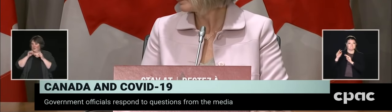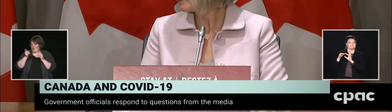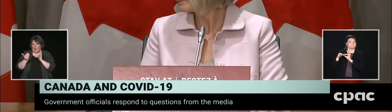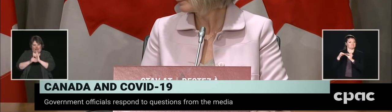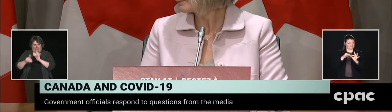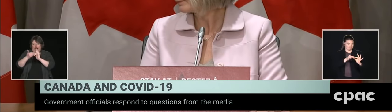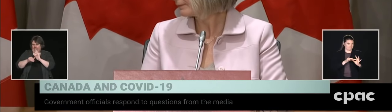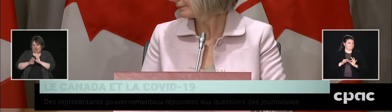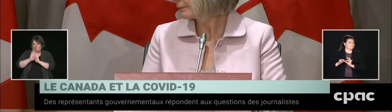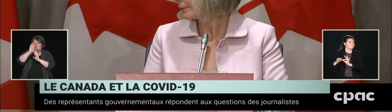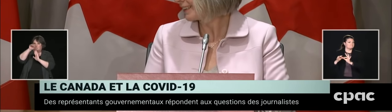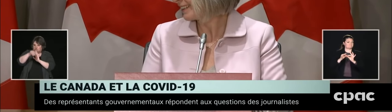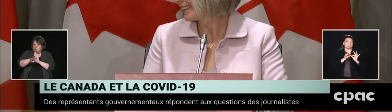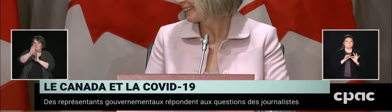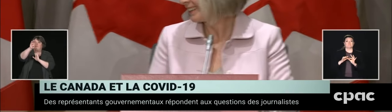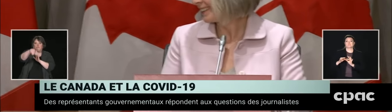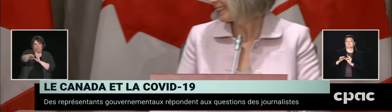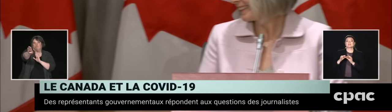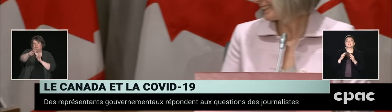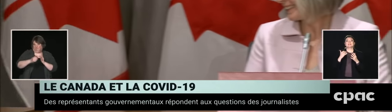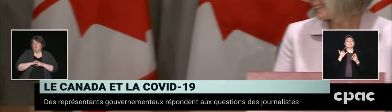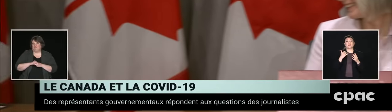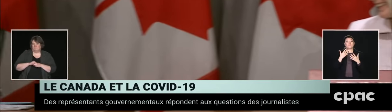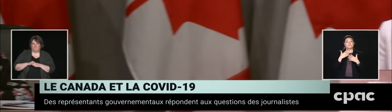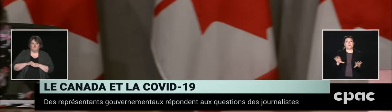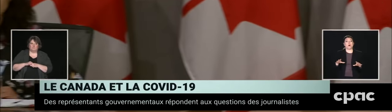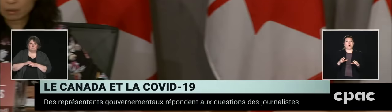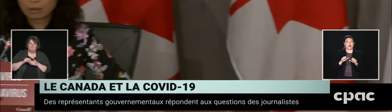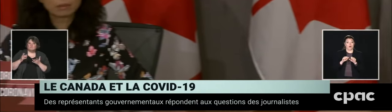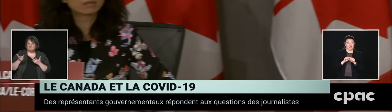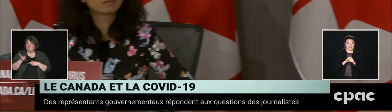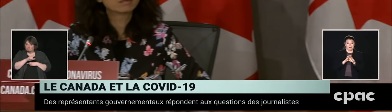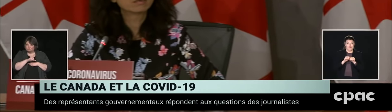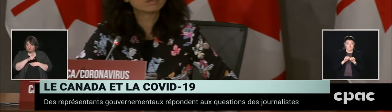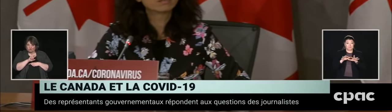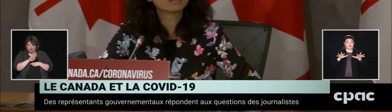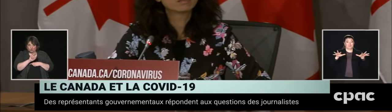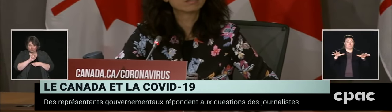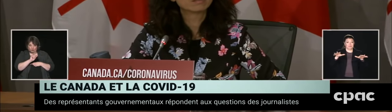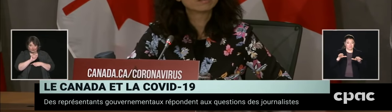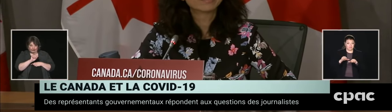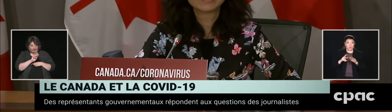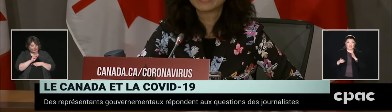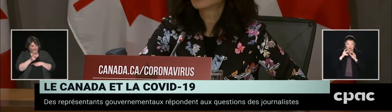Did you want to take a jab at that, Dr. Tam? Considering it's still just one question, though.